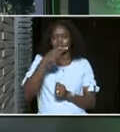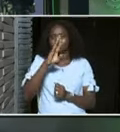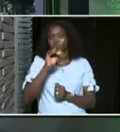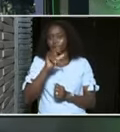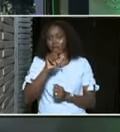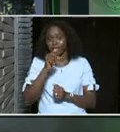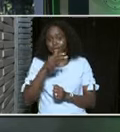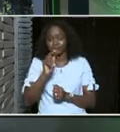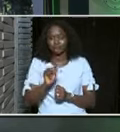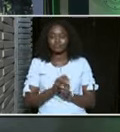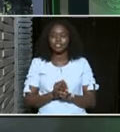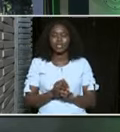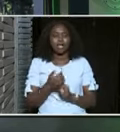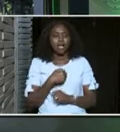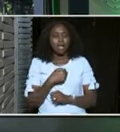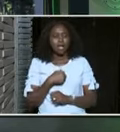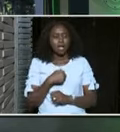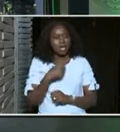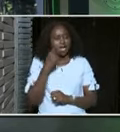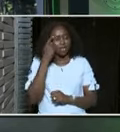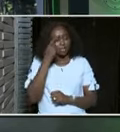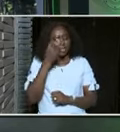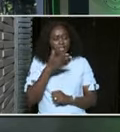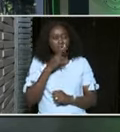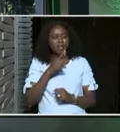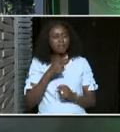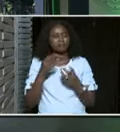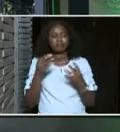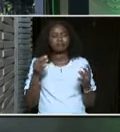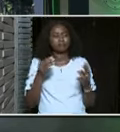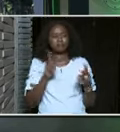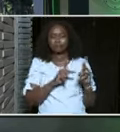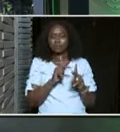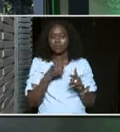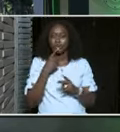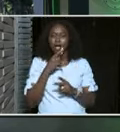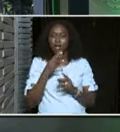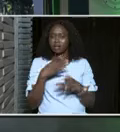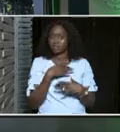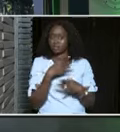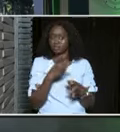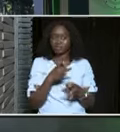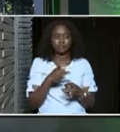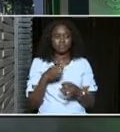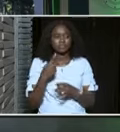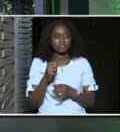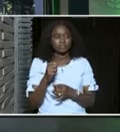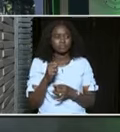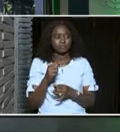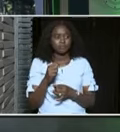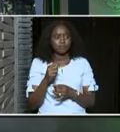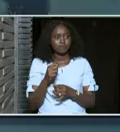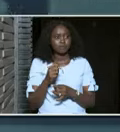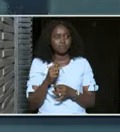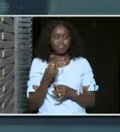I think there are a lot of citizens who are interested. The two major religions, I mean, that is